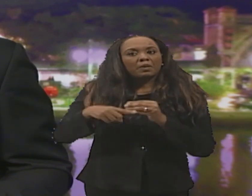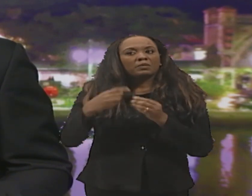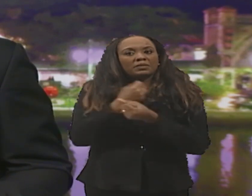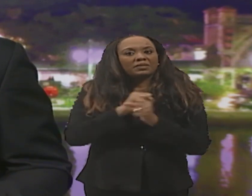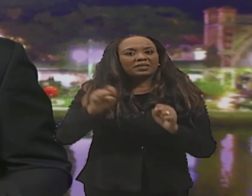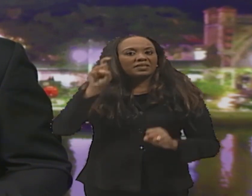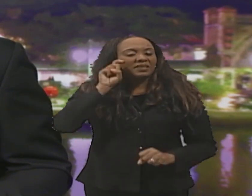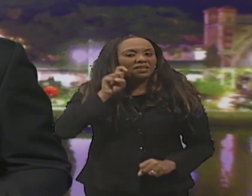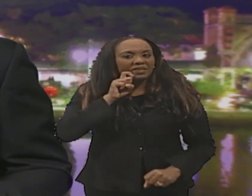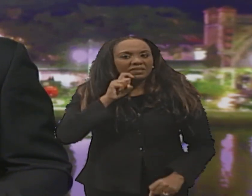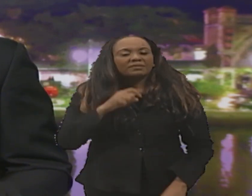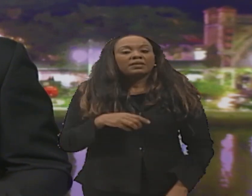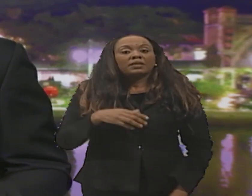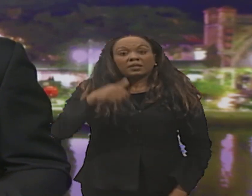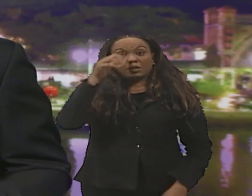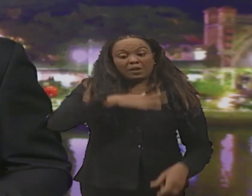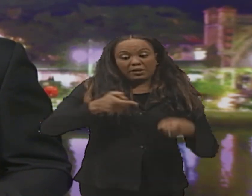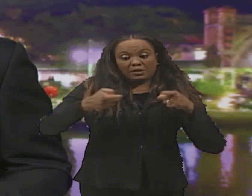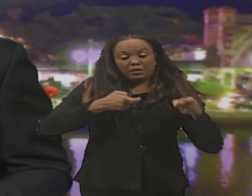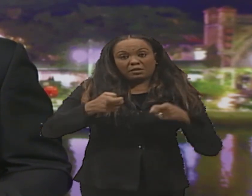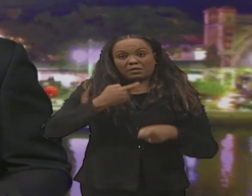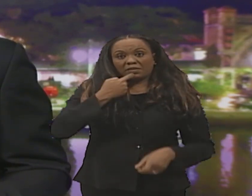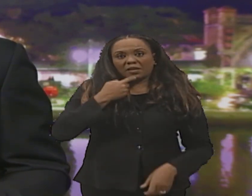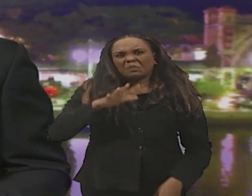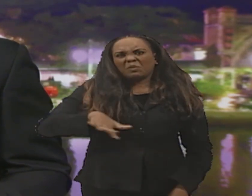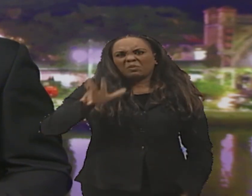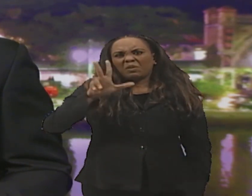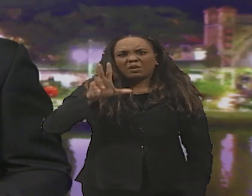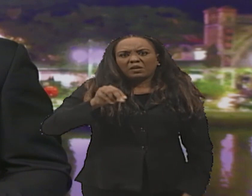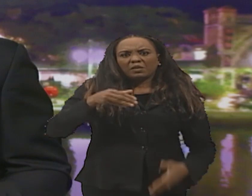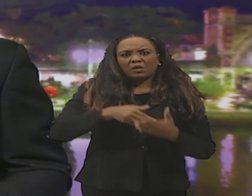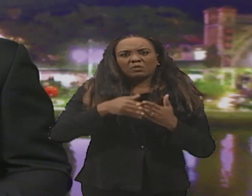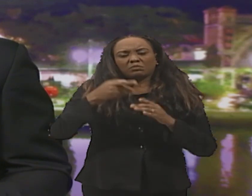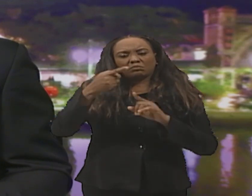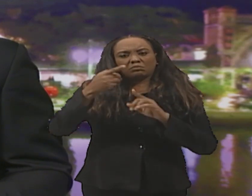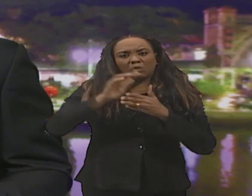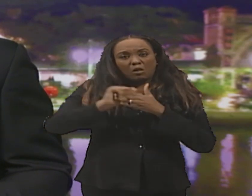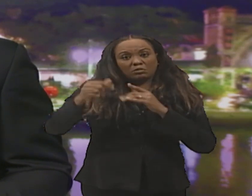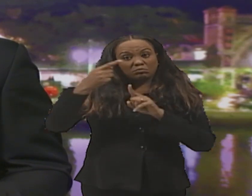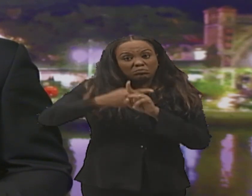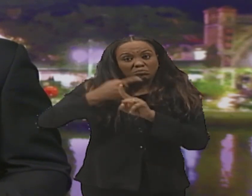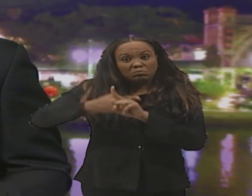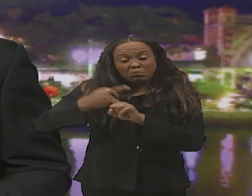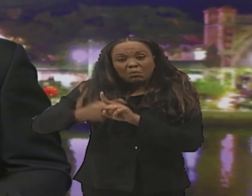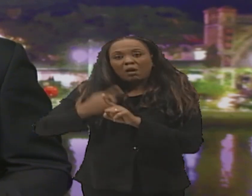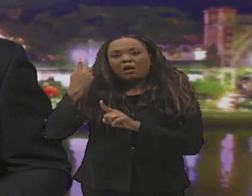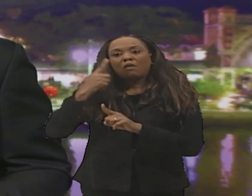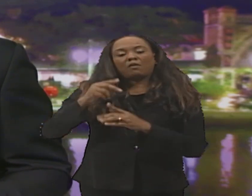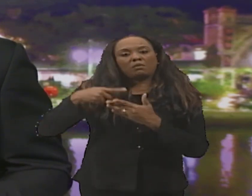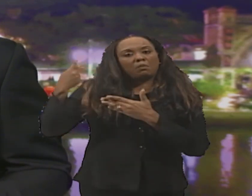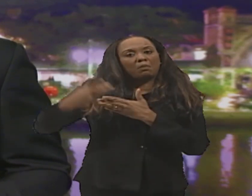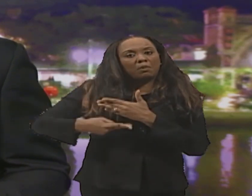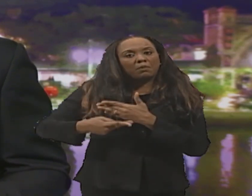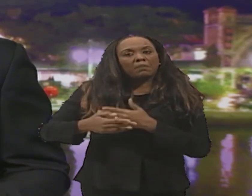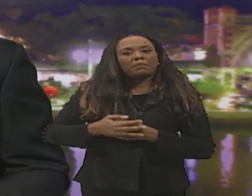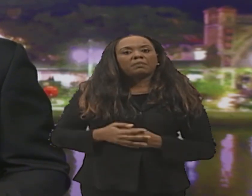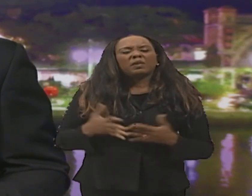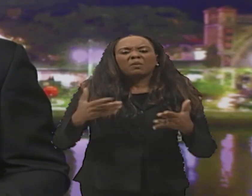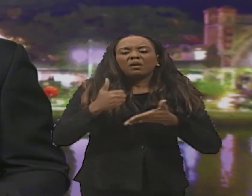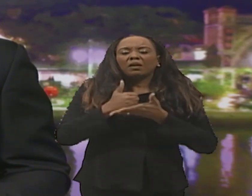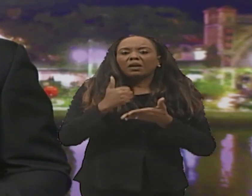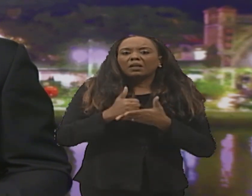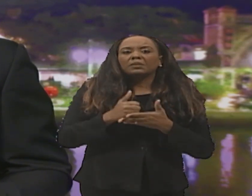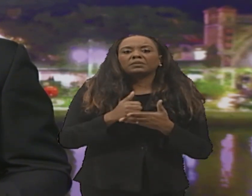about $30,000 a month to run the program. He says they're asking for assistance to continue the work